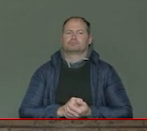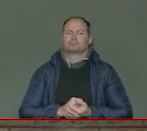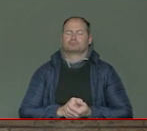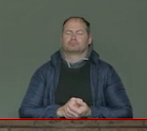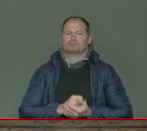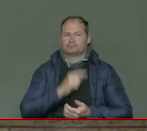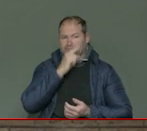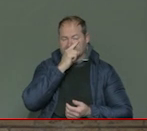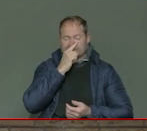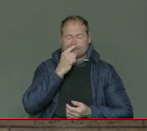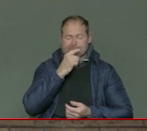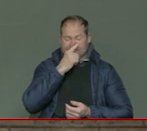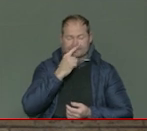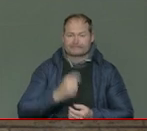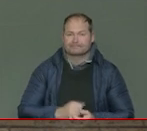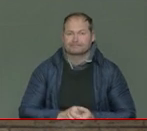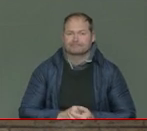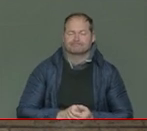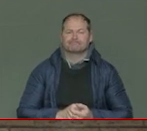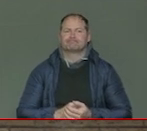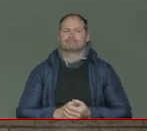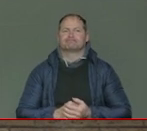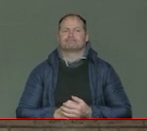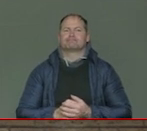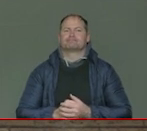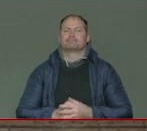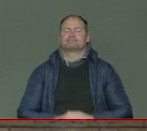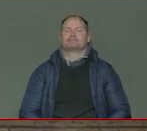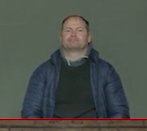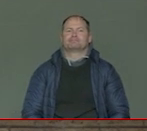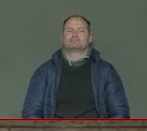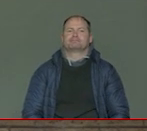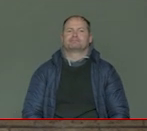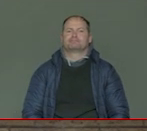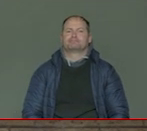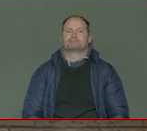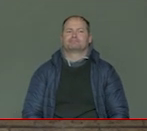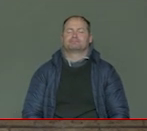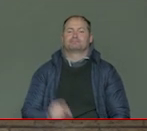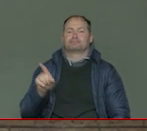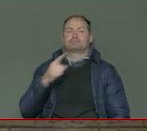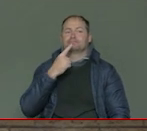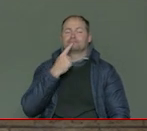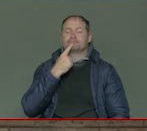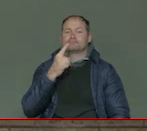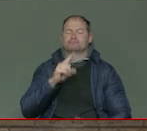24,400 will go to my CPJ. Then they say the outstanding deposit